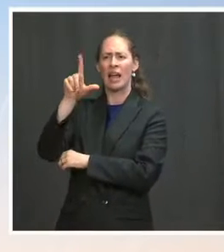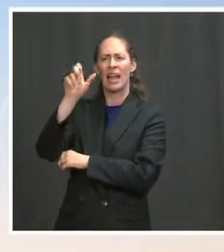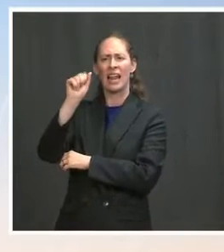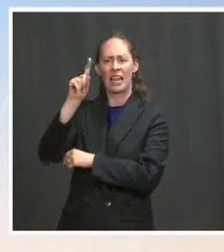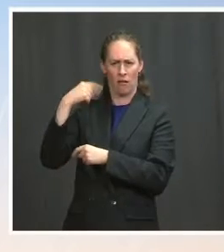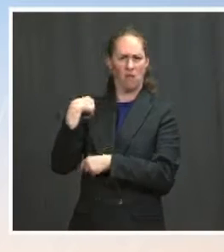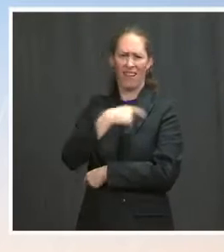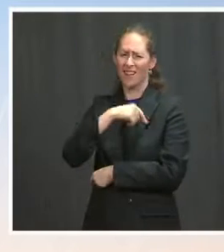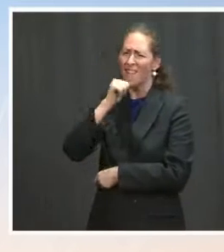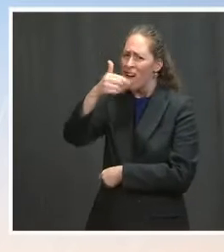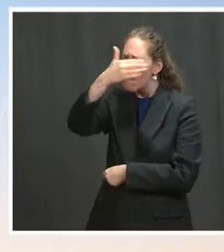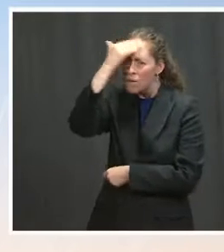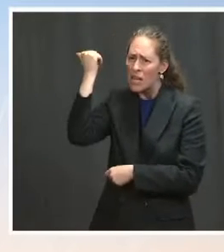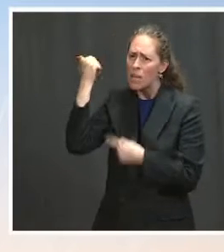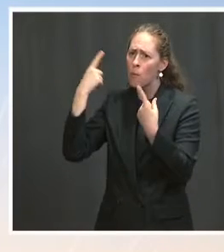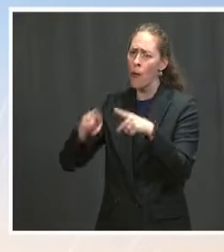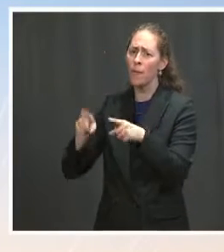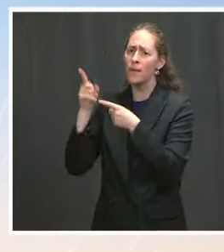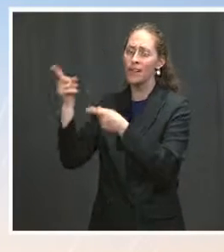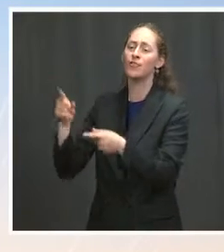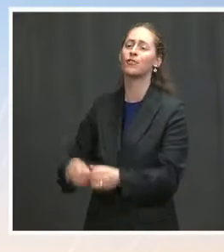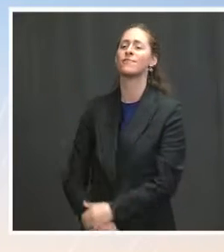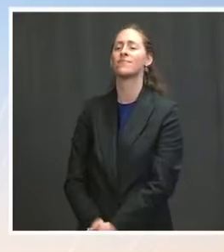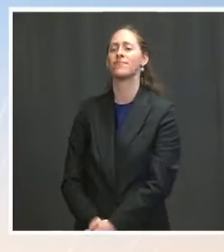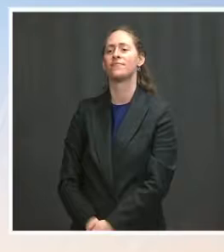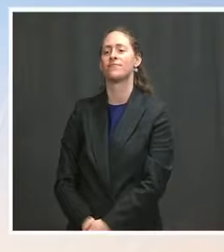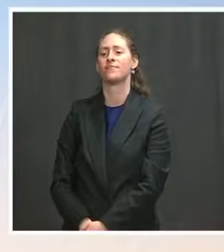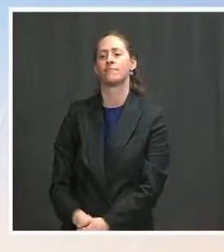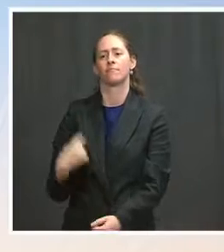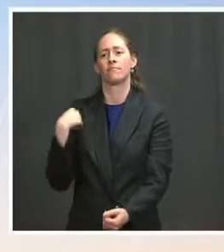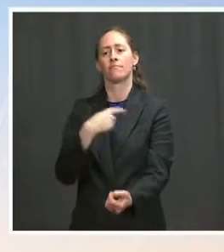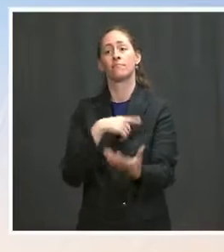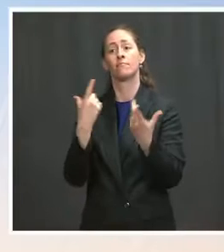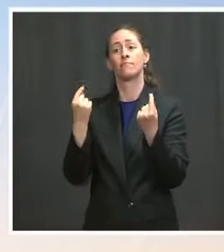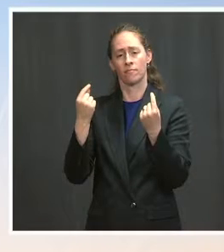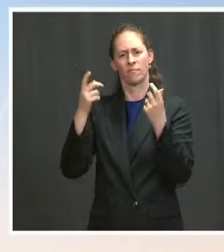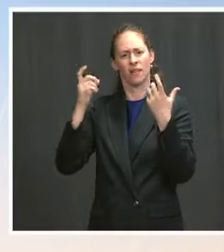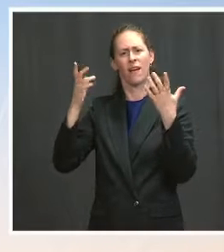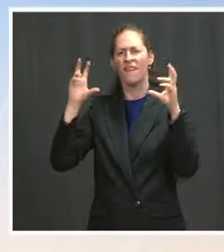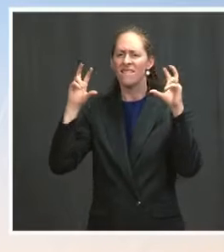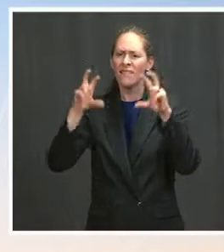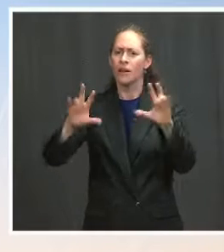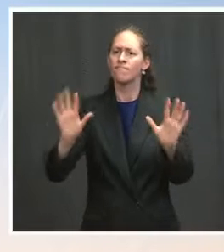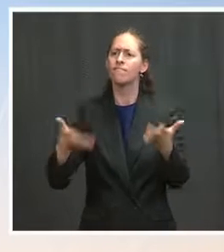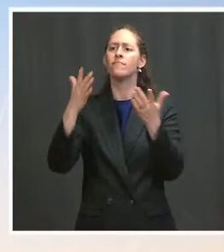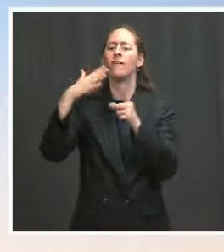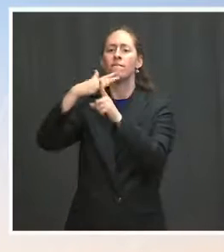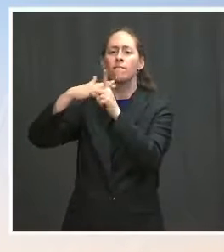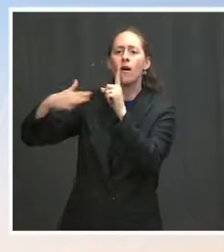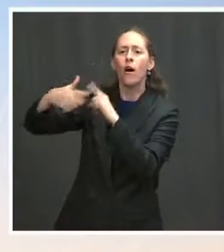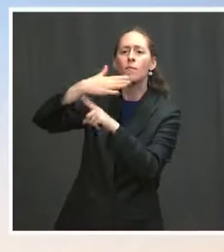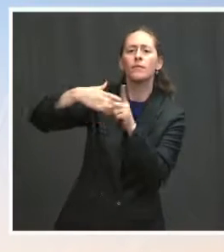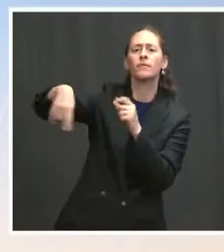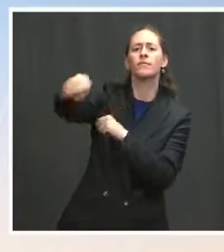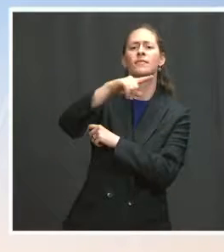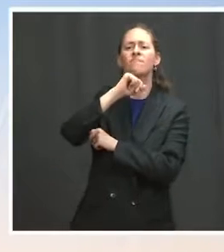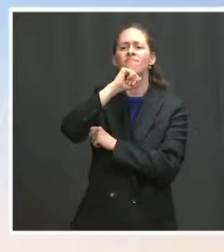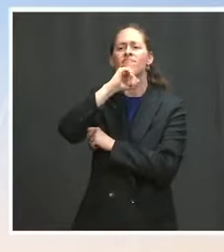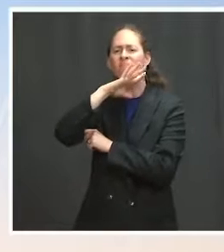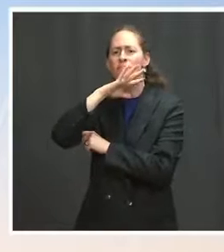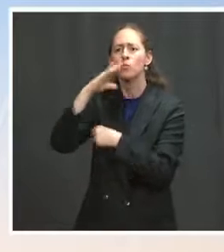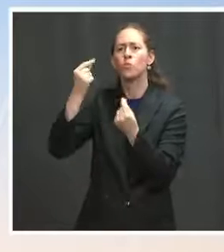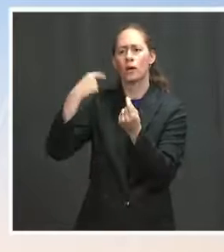includes the single largest investment in environmental remediation in history. What does that mean? A lot of people at home don't know what that means, so I'm going to explain